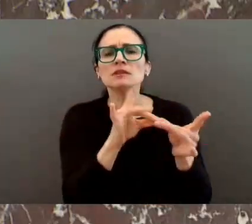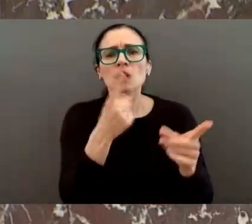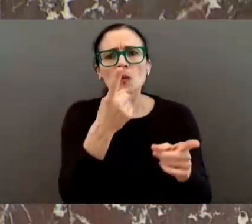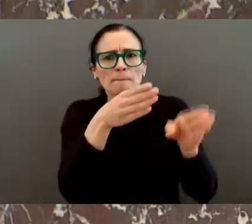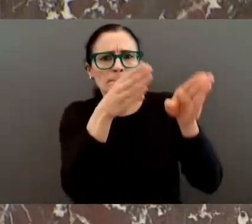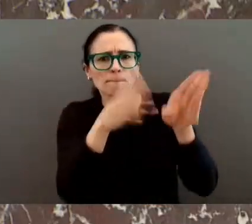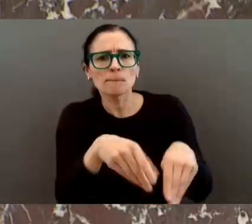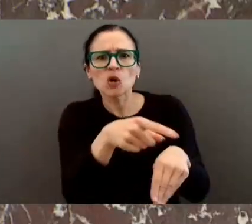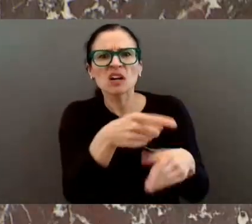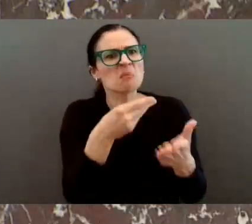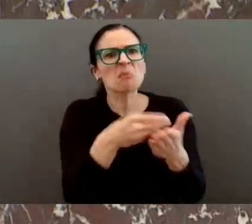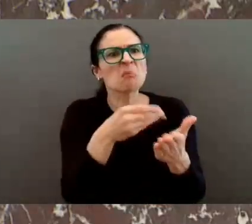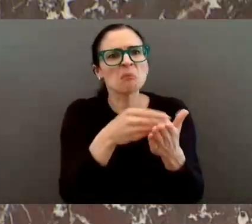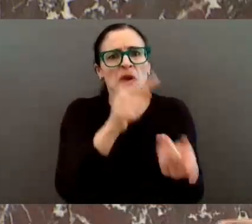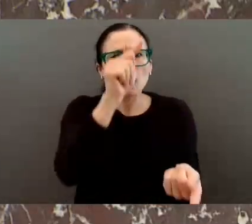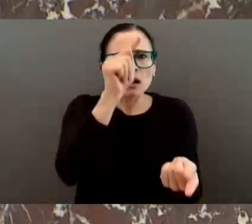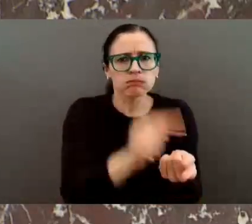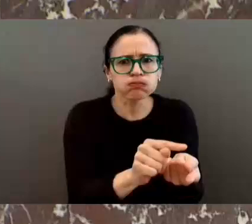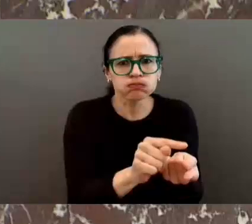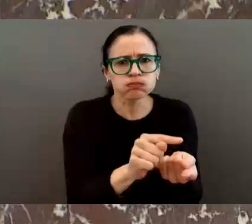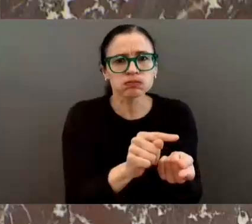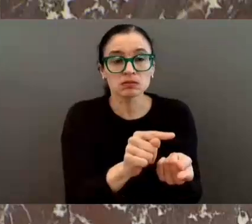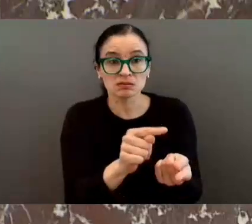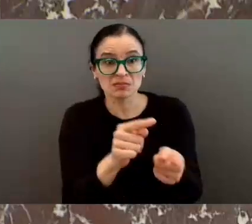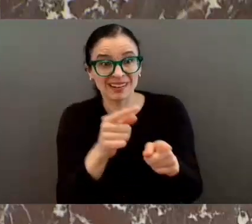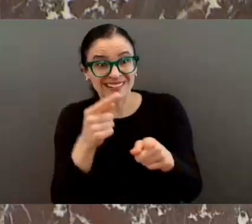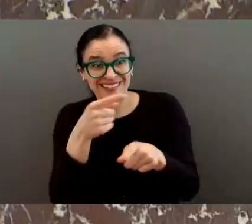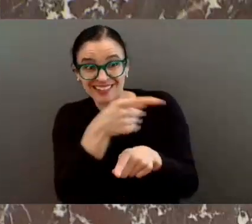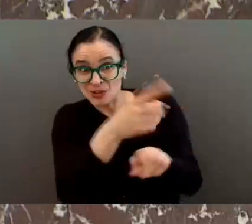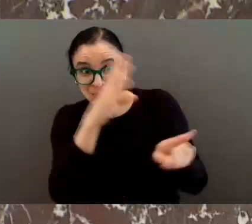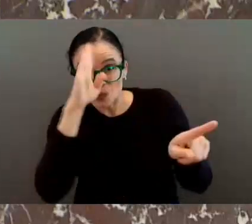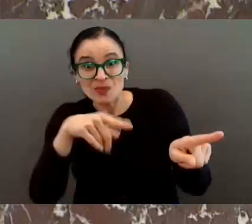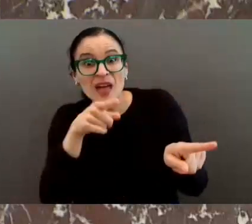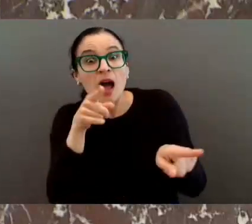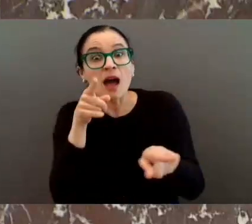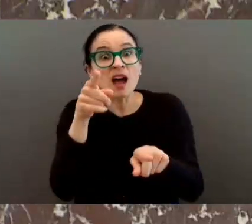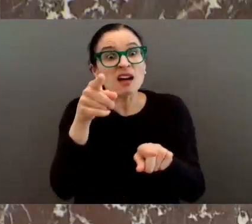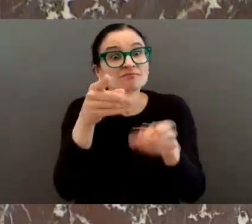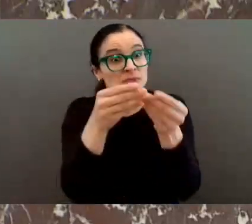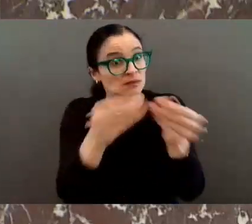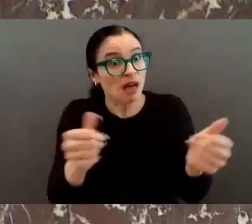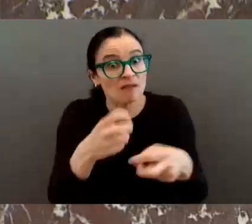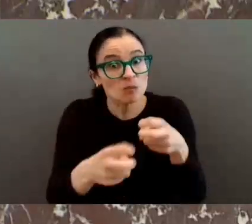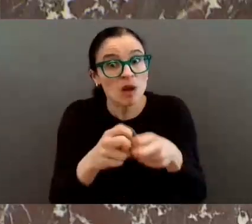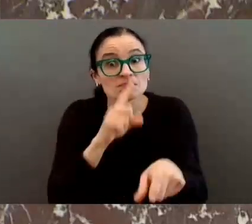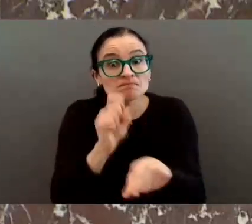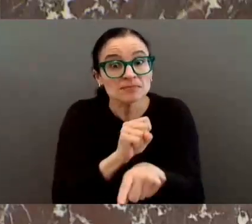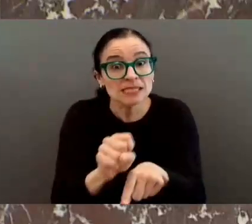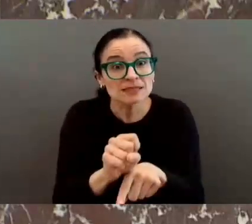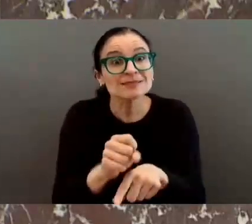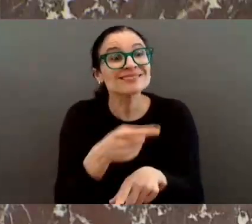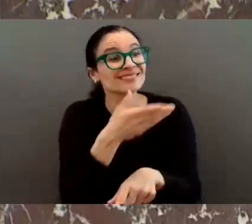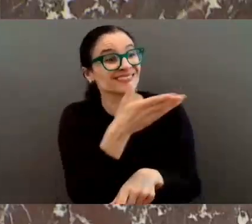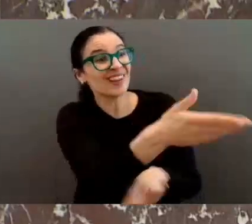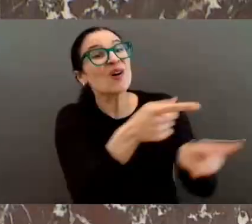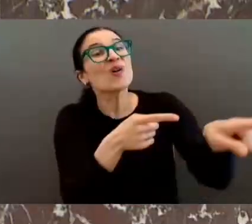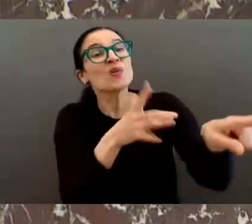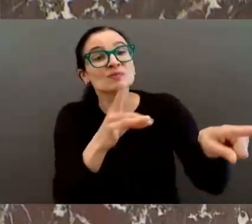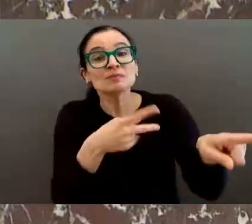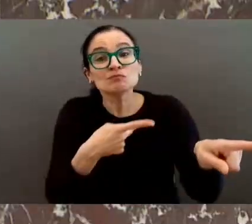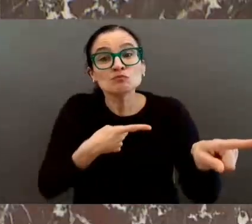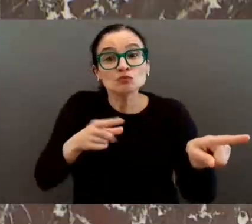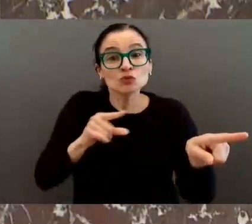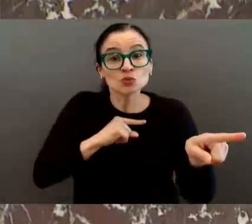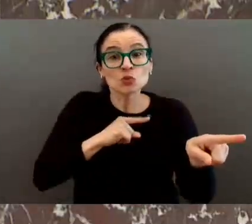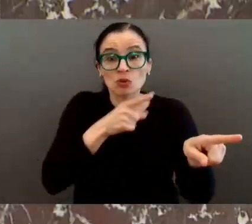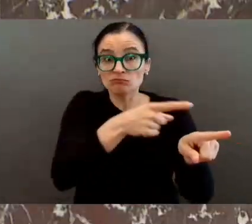that issue got resolved. The member from Prince George, I'm sure that they're hearing that the largest investment in supportive housing, which has addressed